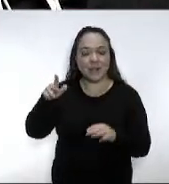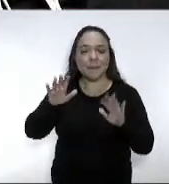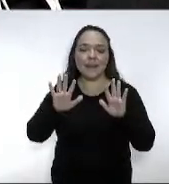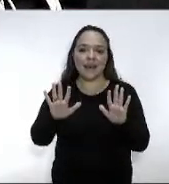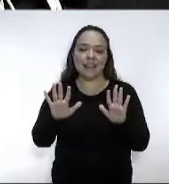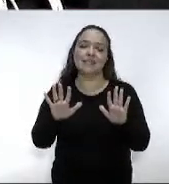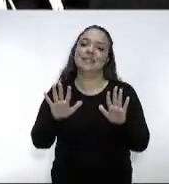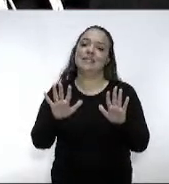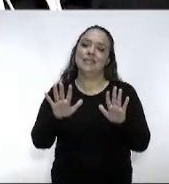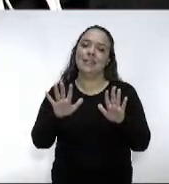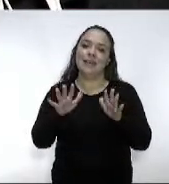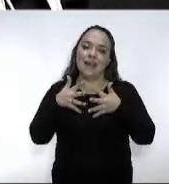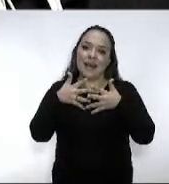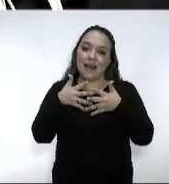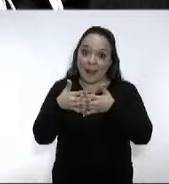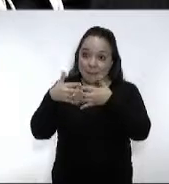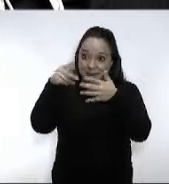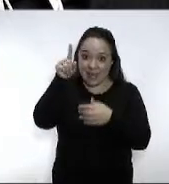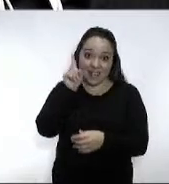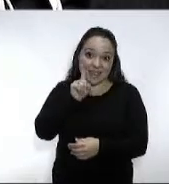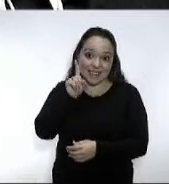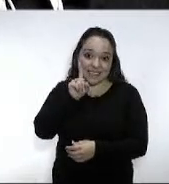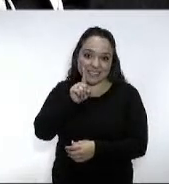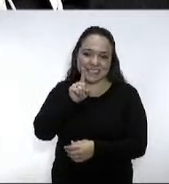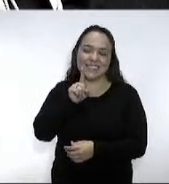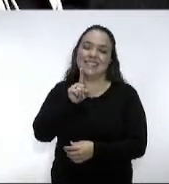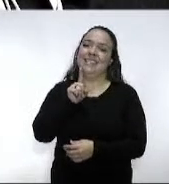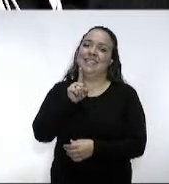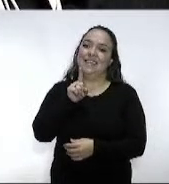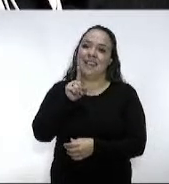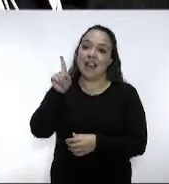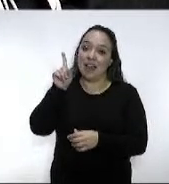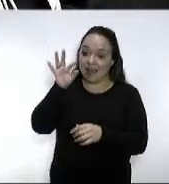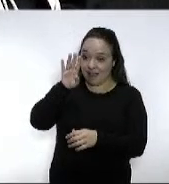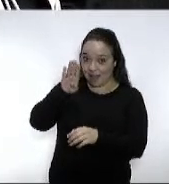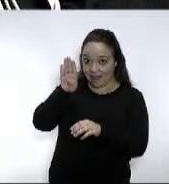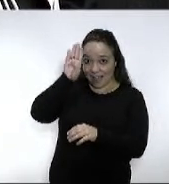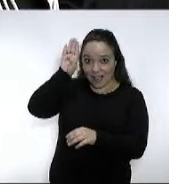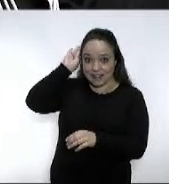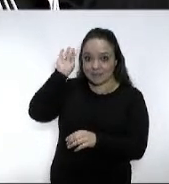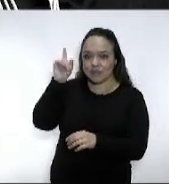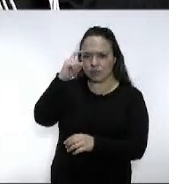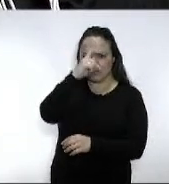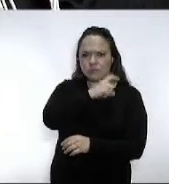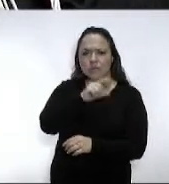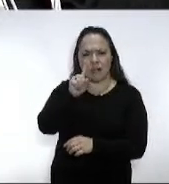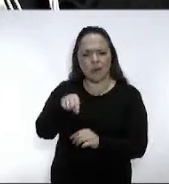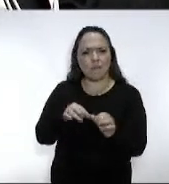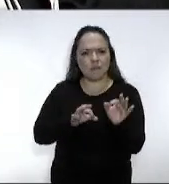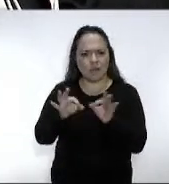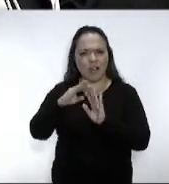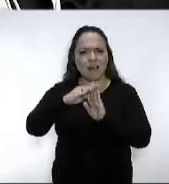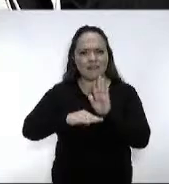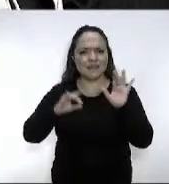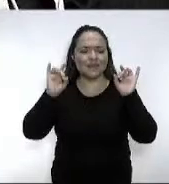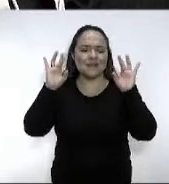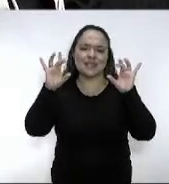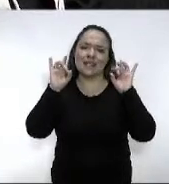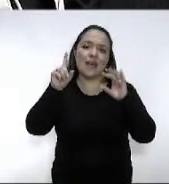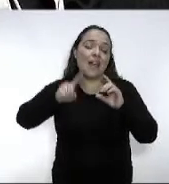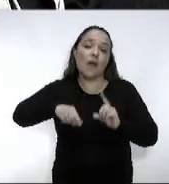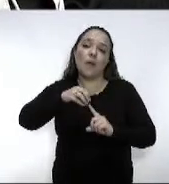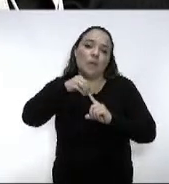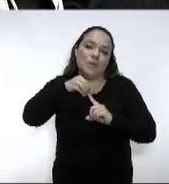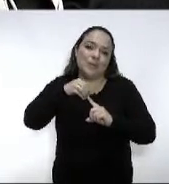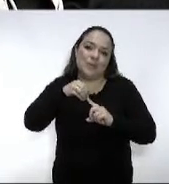2 years have gone by, and this first cycle of the American Academy is over. And now, when people ask what I study, it's going to be much easier